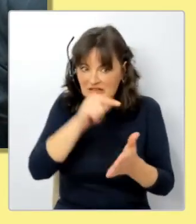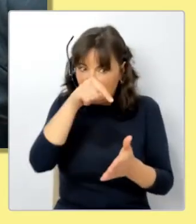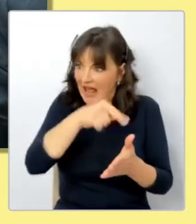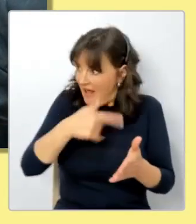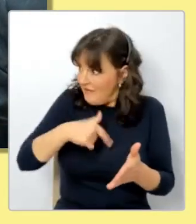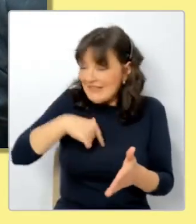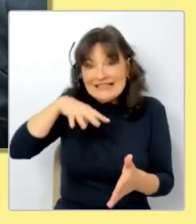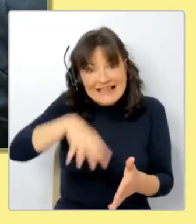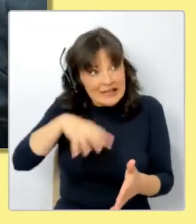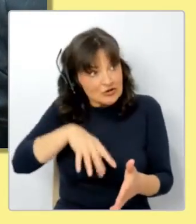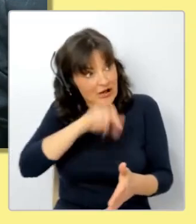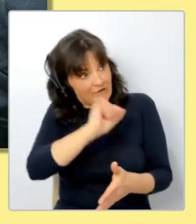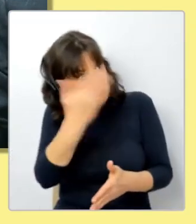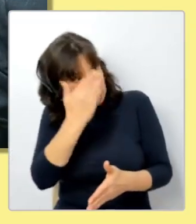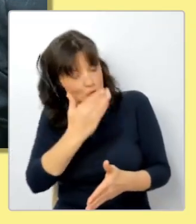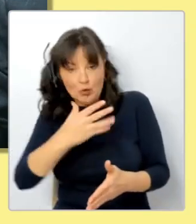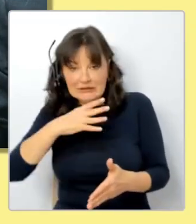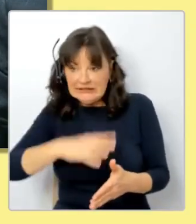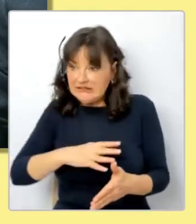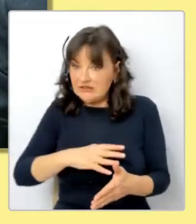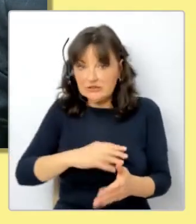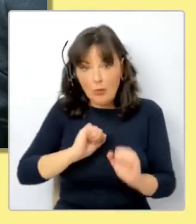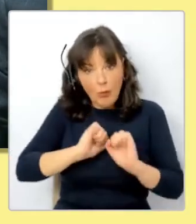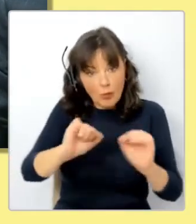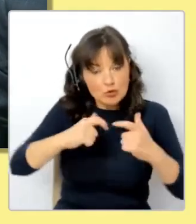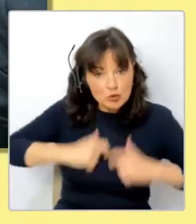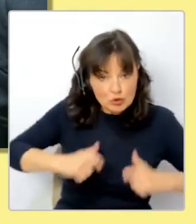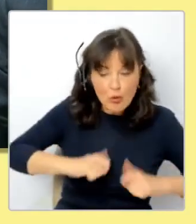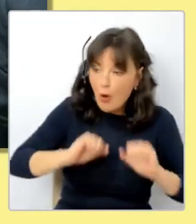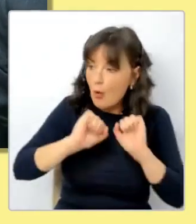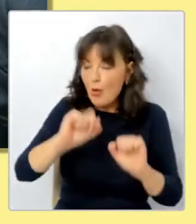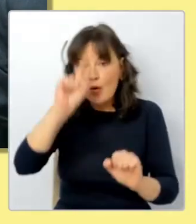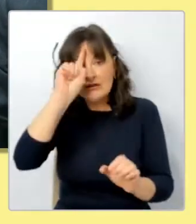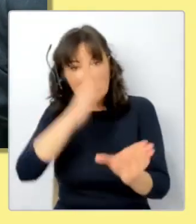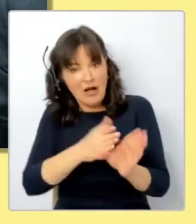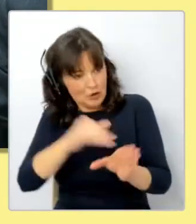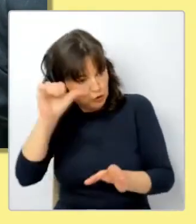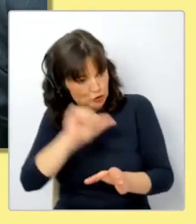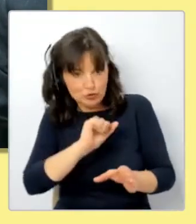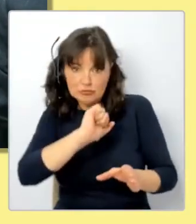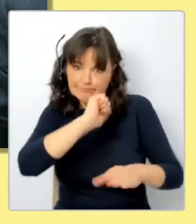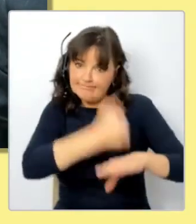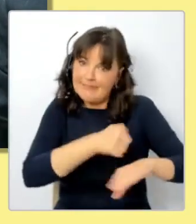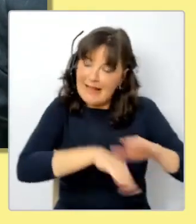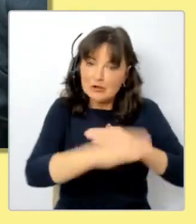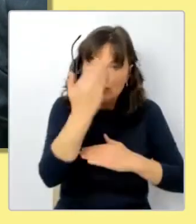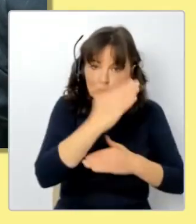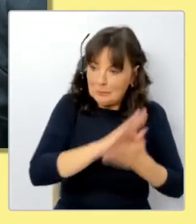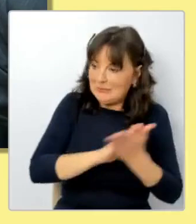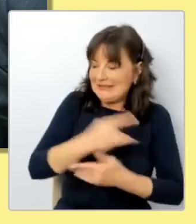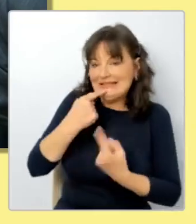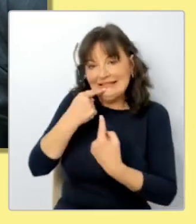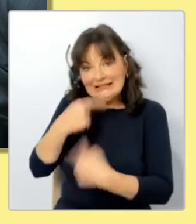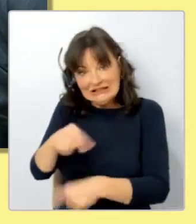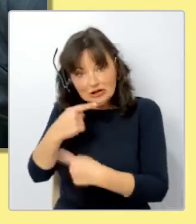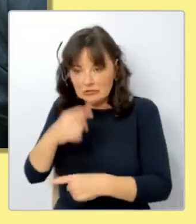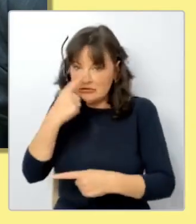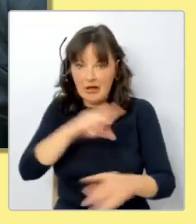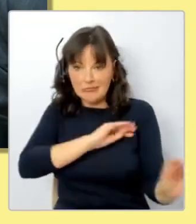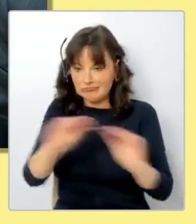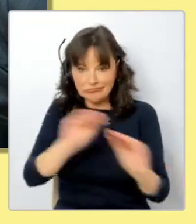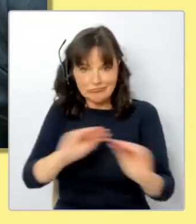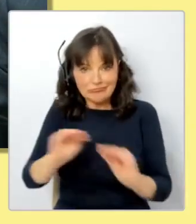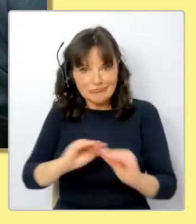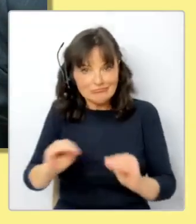work. I also think there's a lot of paperwork that teachers are expected to do. So I'm wondering if there's a possibility of stripping away that